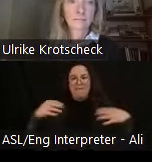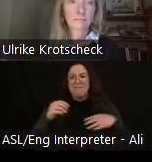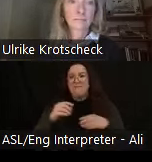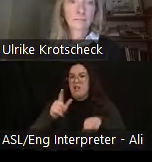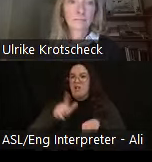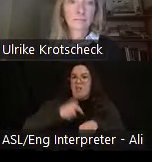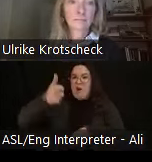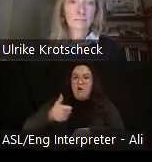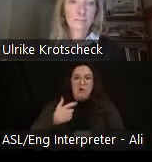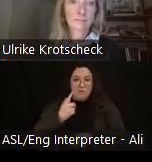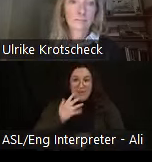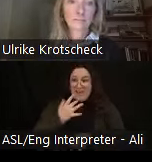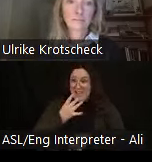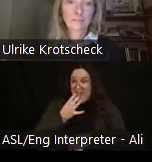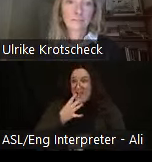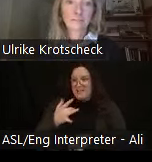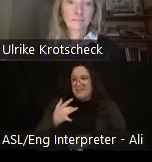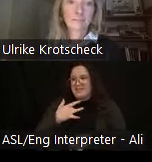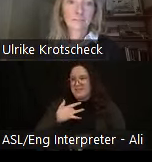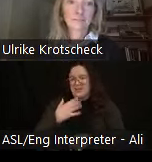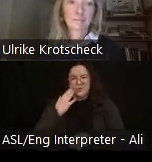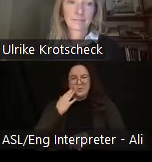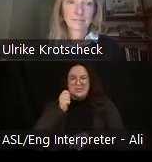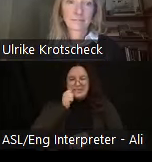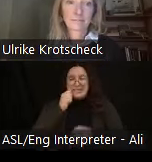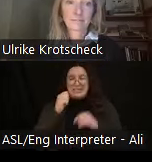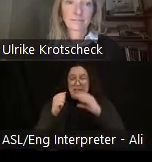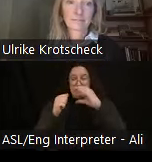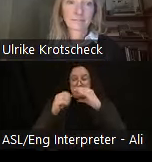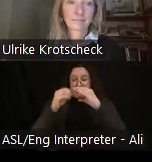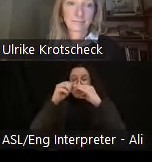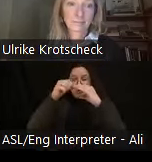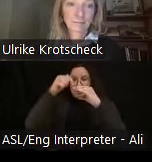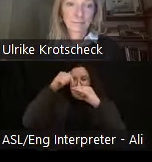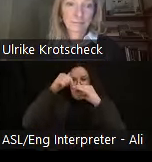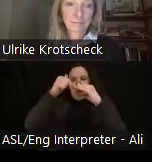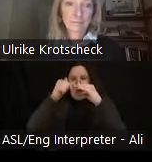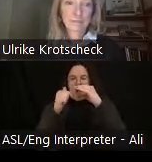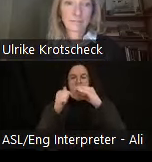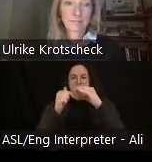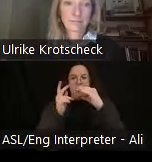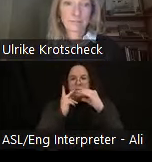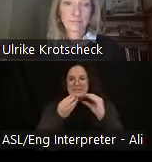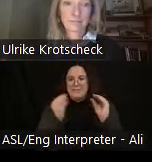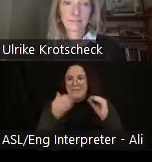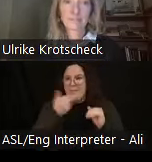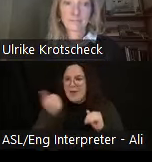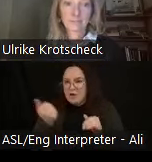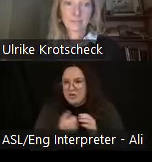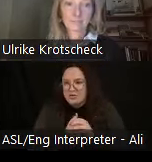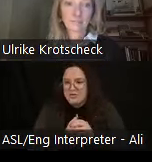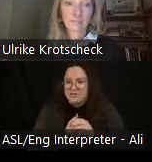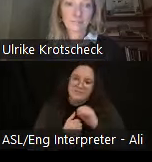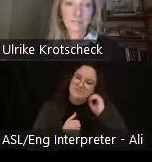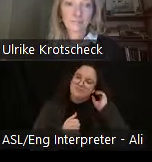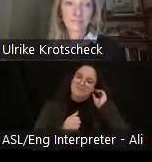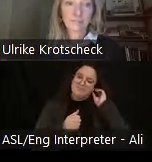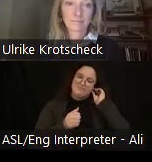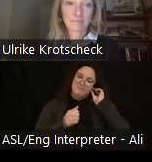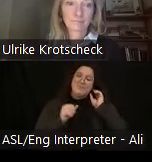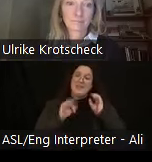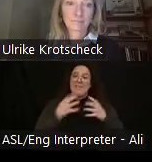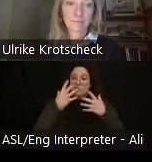it actually gets a little bit below that edge of the skin, and it reflects differently from the black ink than from the surrounding skin. So